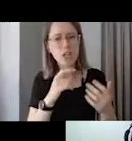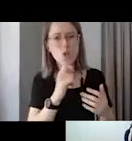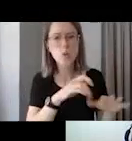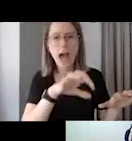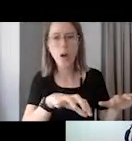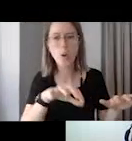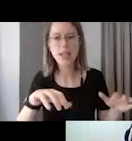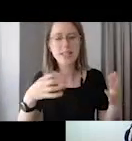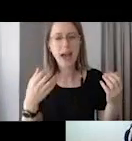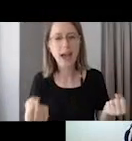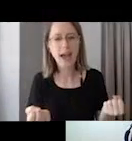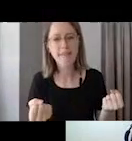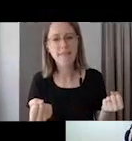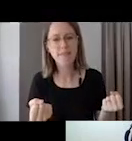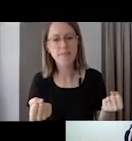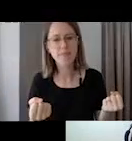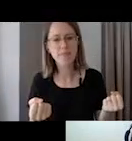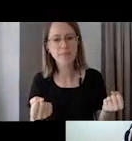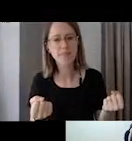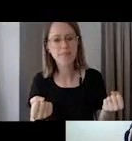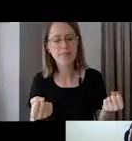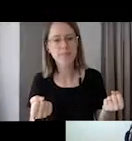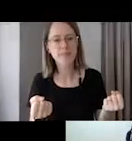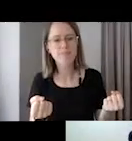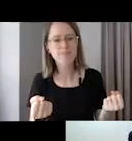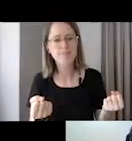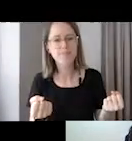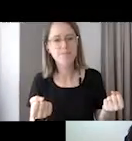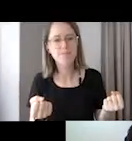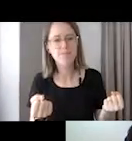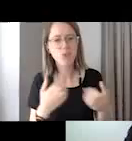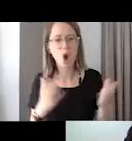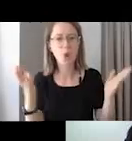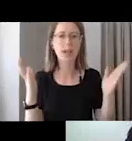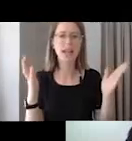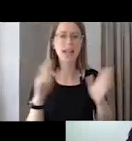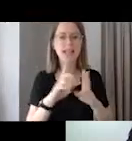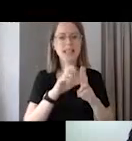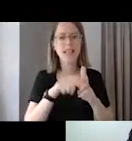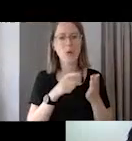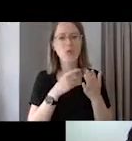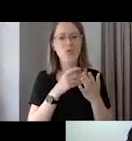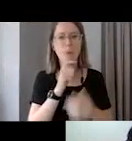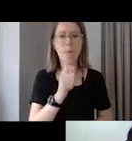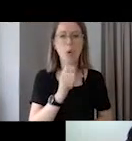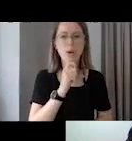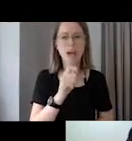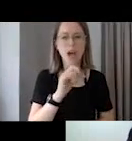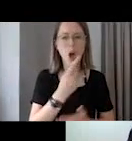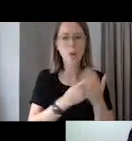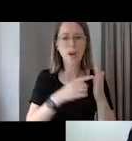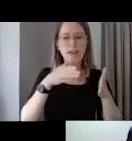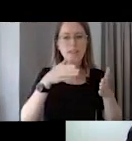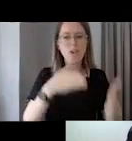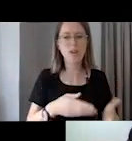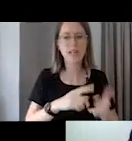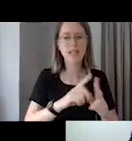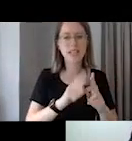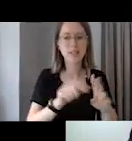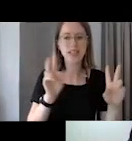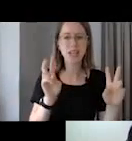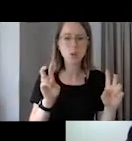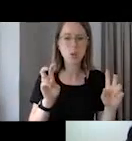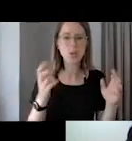have an openly disabled reporter who's just focusing on disability